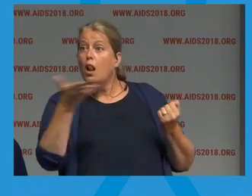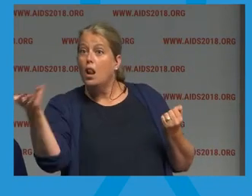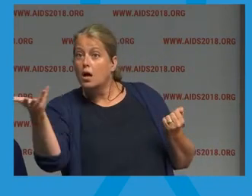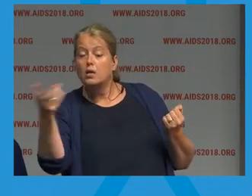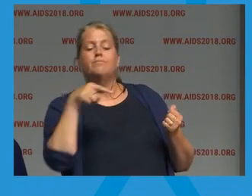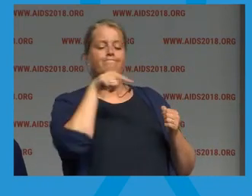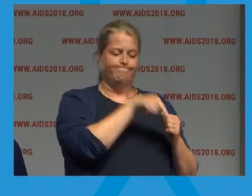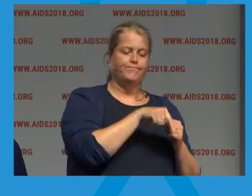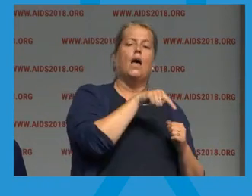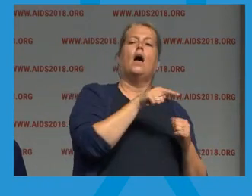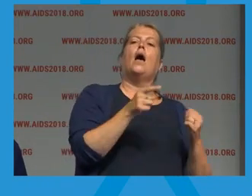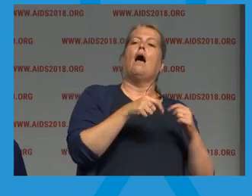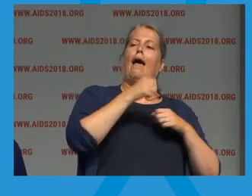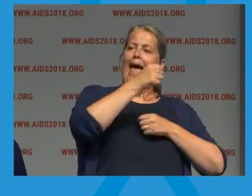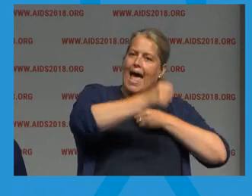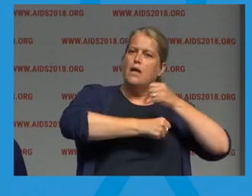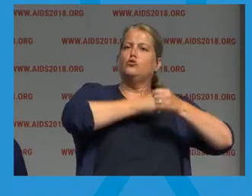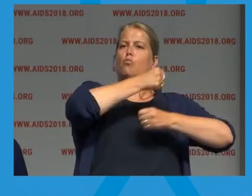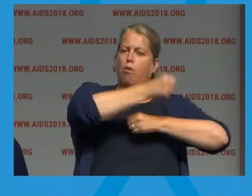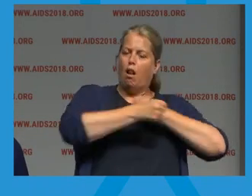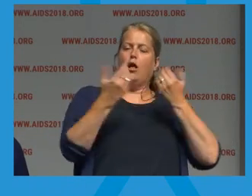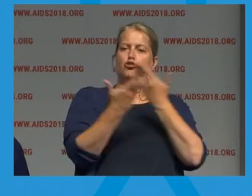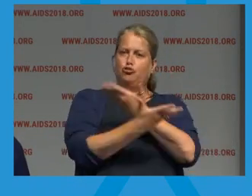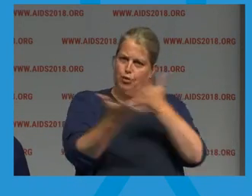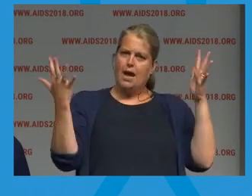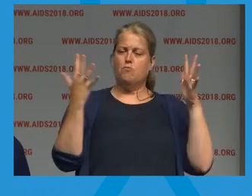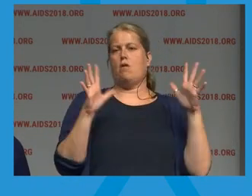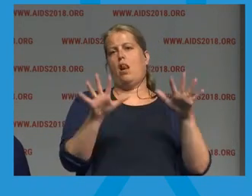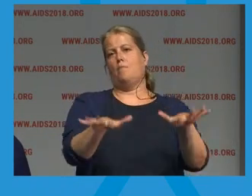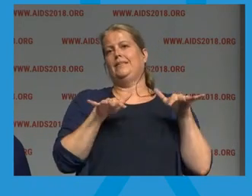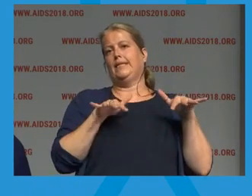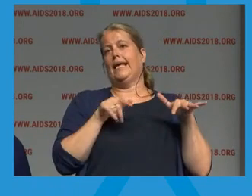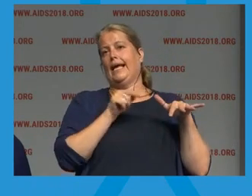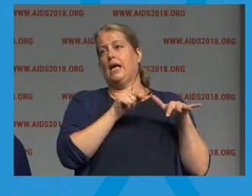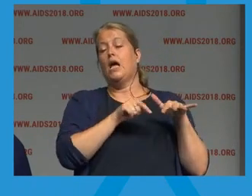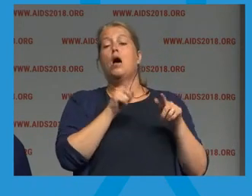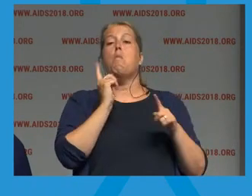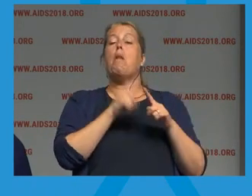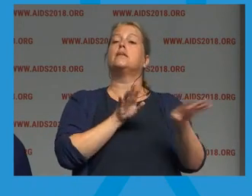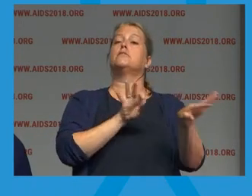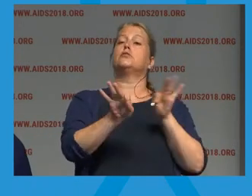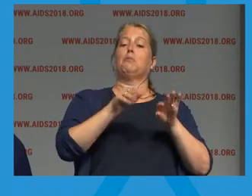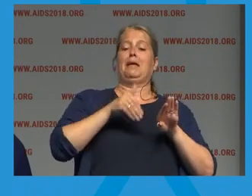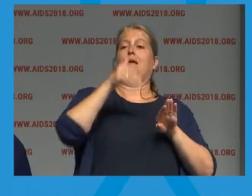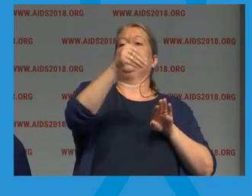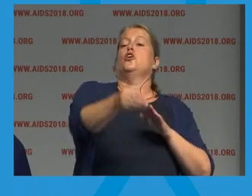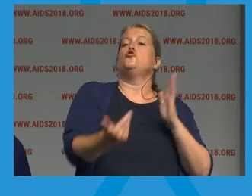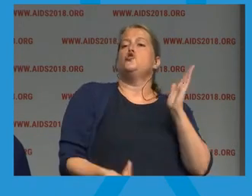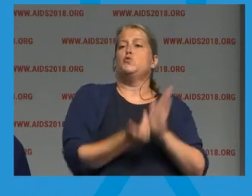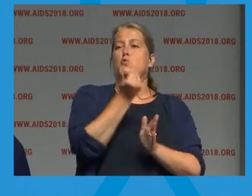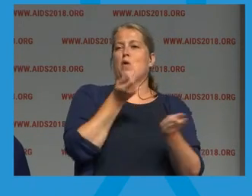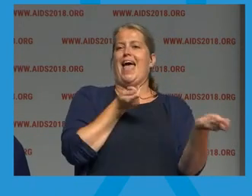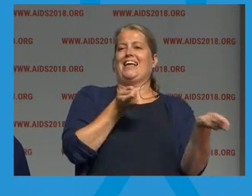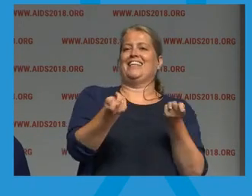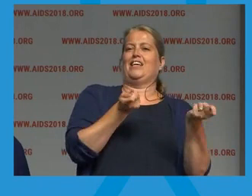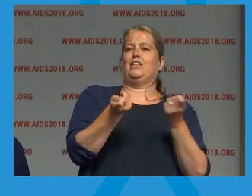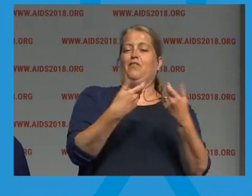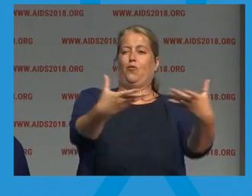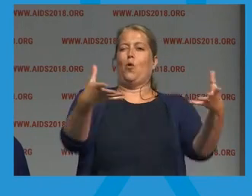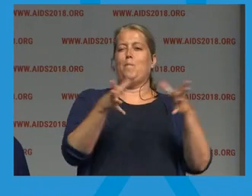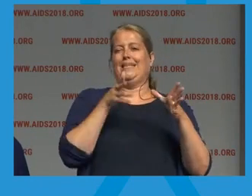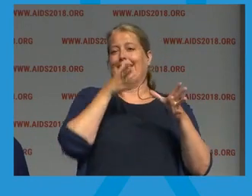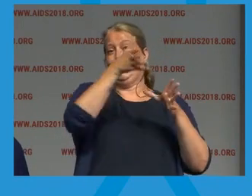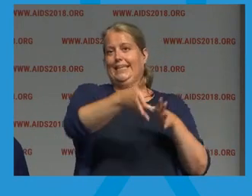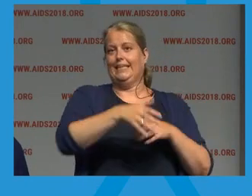hosting an annual general meeting for the network, and the election of a new executive committee will happen, and